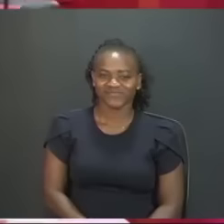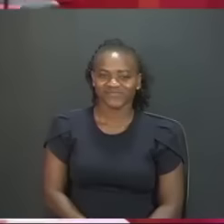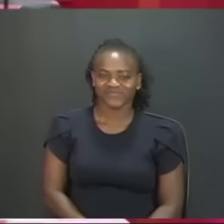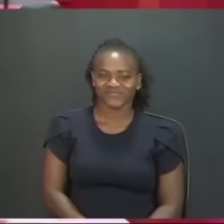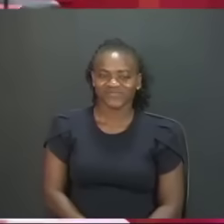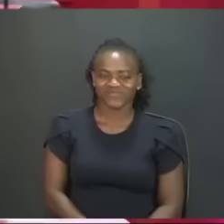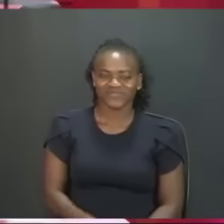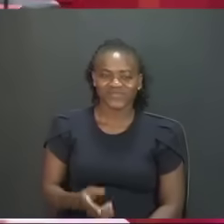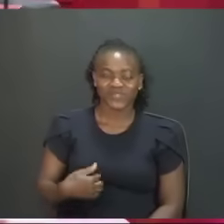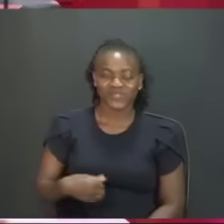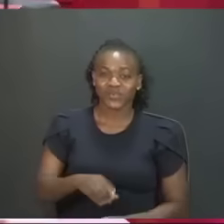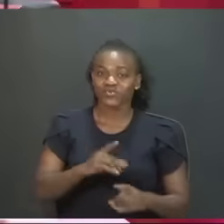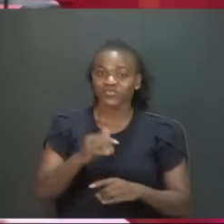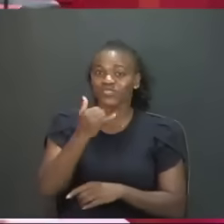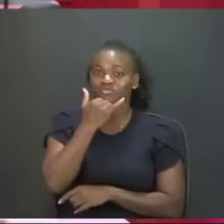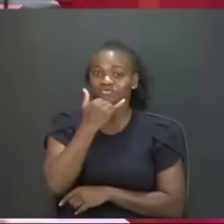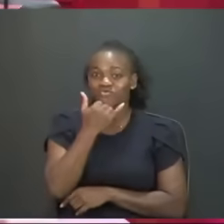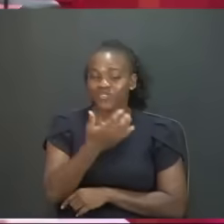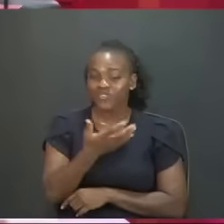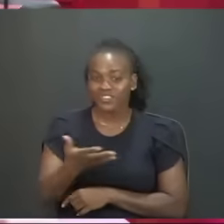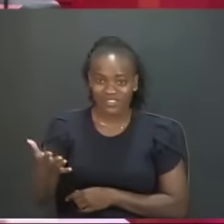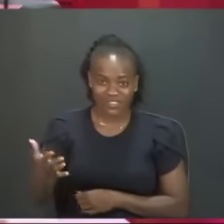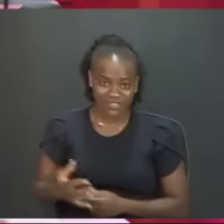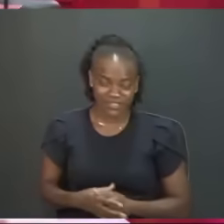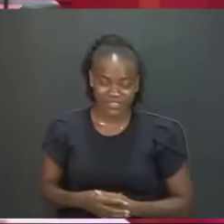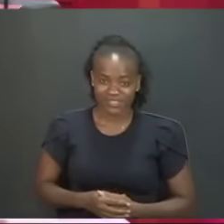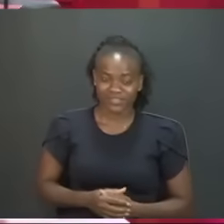We have been doing the wrong thing. Mr. Speaker,